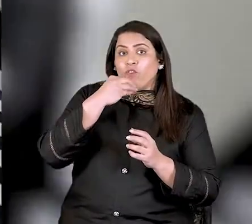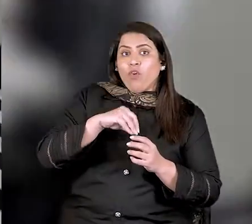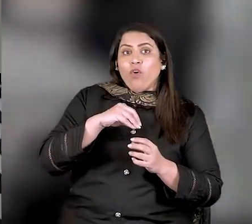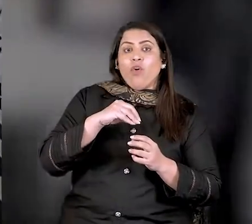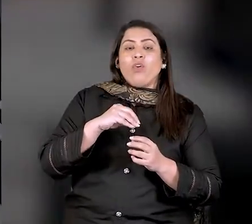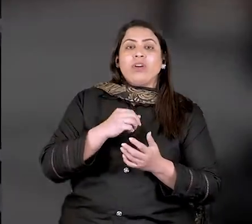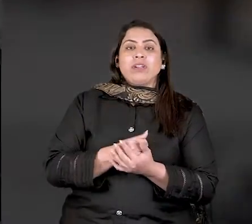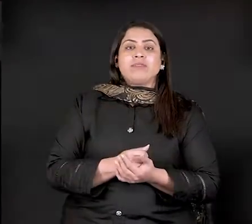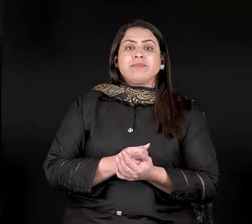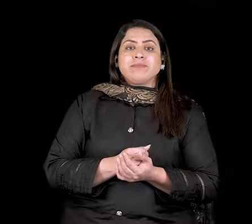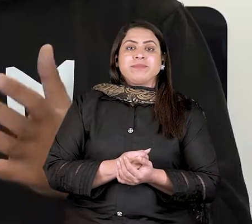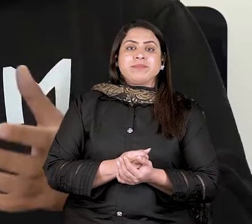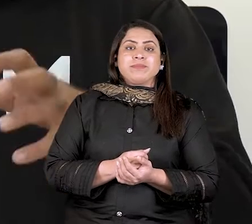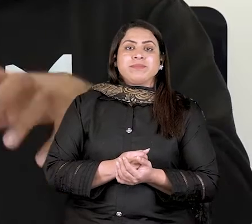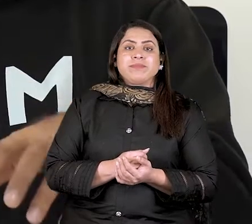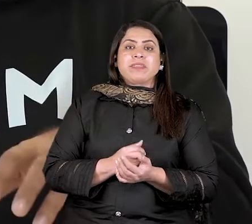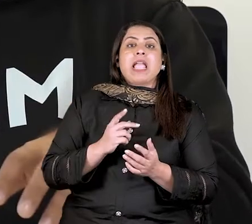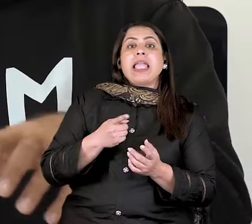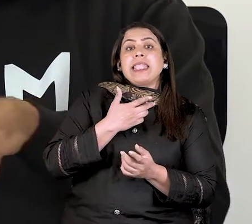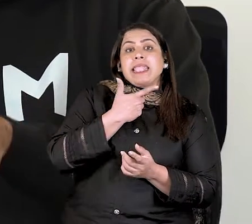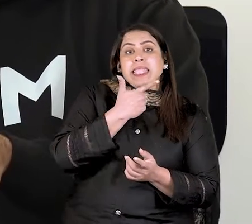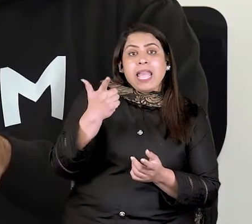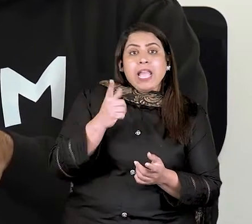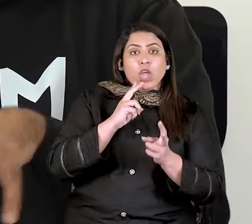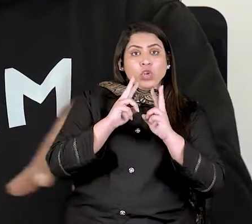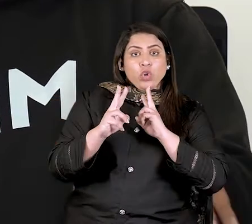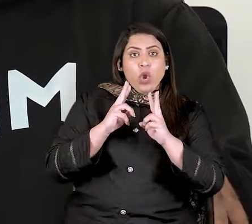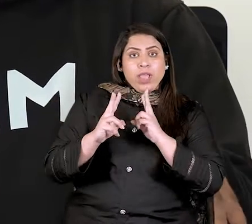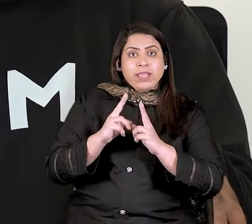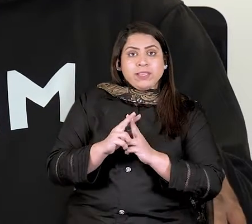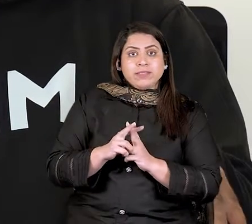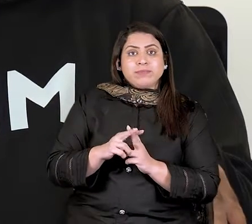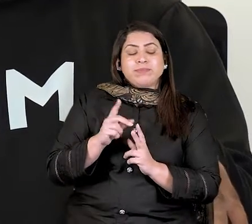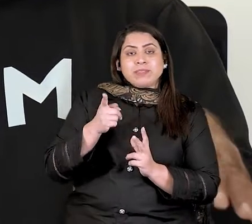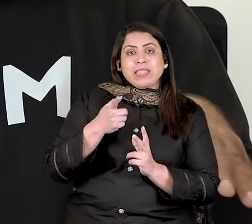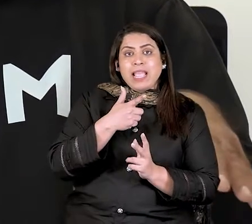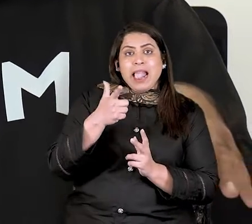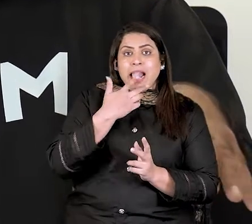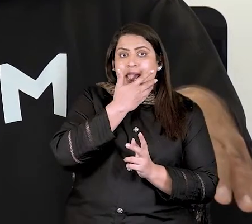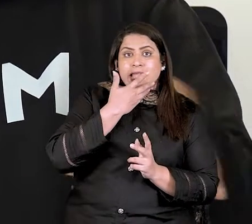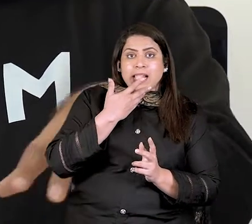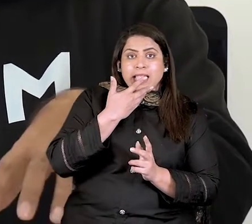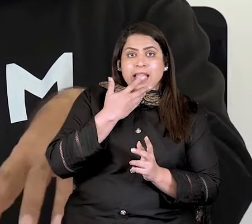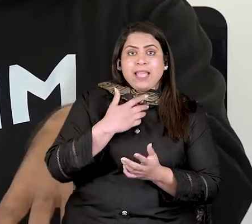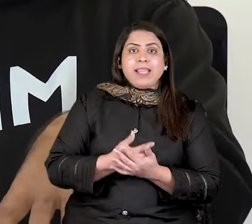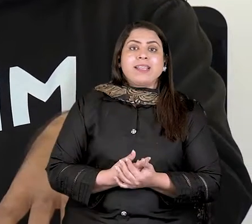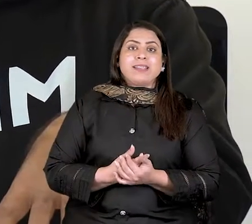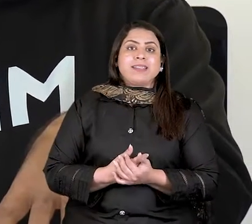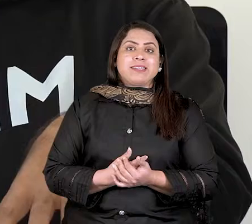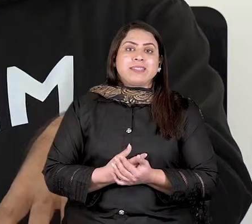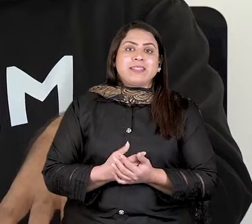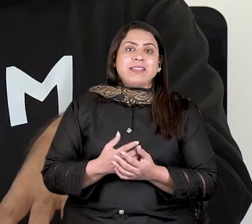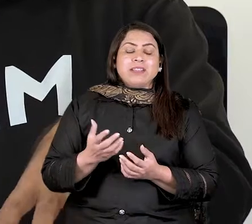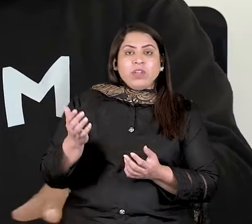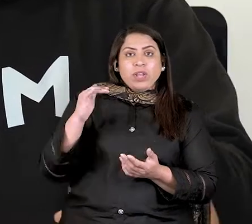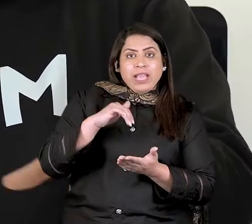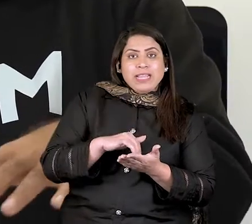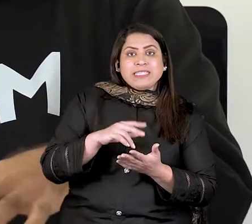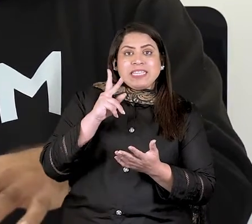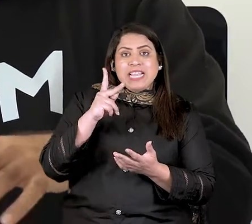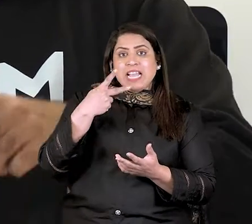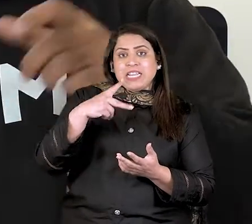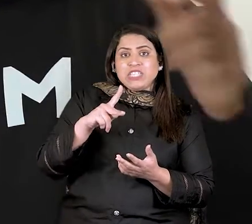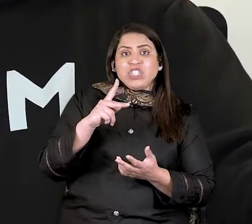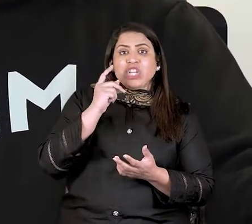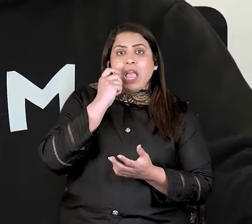we love the brand. And there's someone who loves food, as Kashif does and Jawad does. Then they've got talking, and then they're